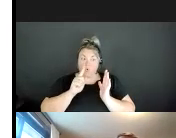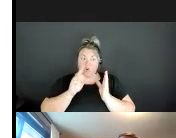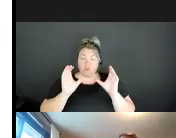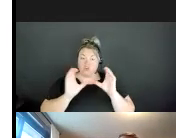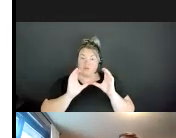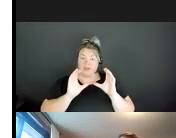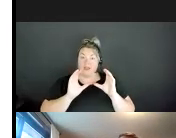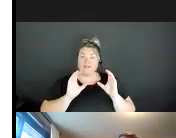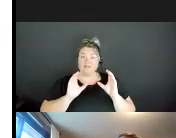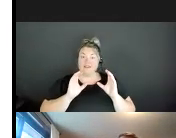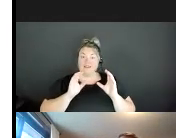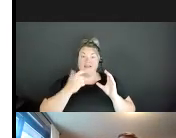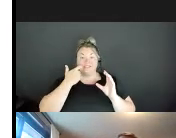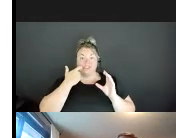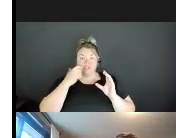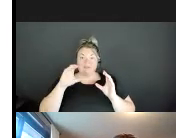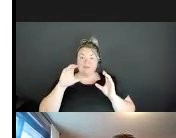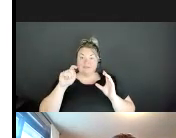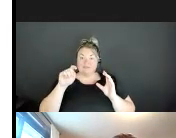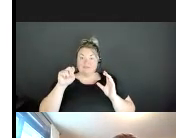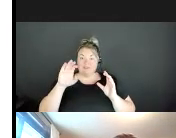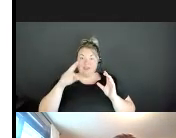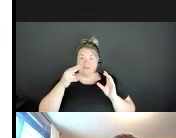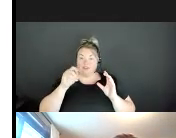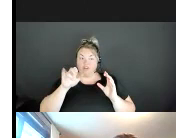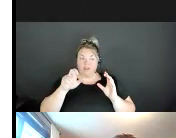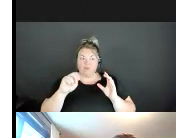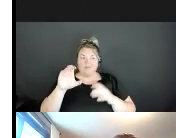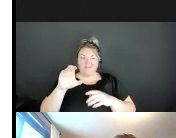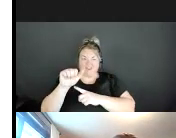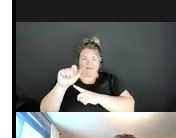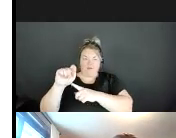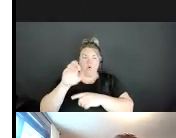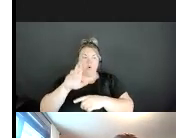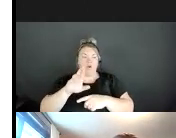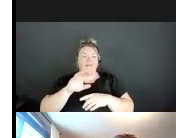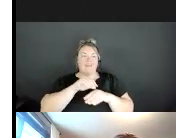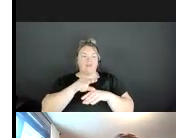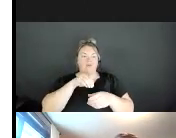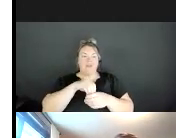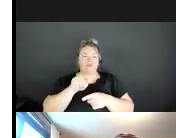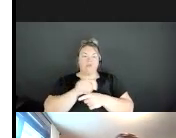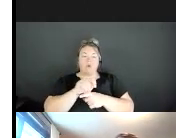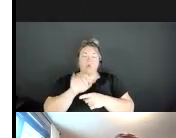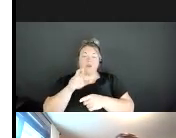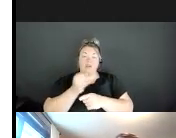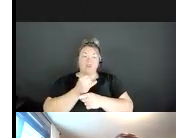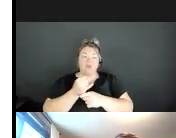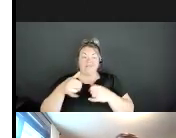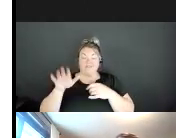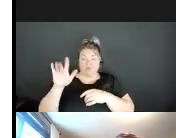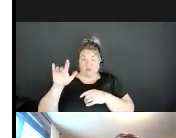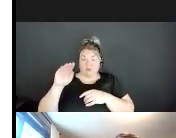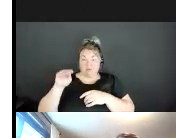certified addiction technicians or CATs, and also for counselor in training or interns of 25% does still remain